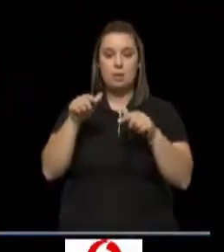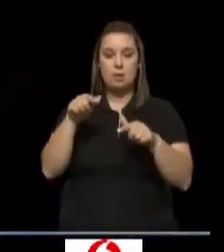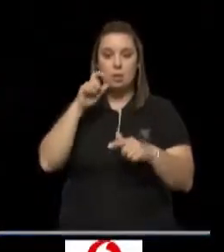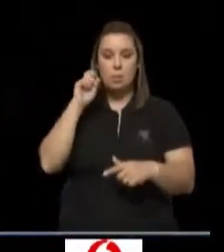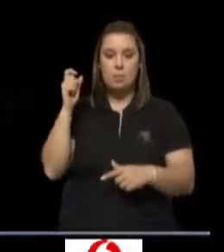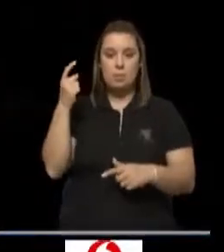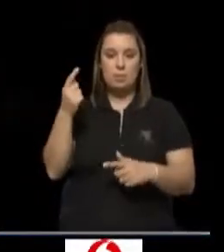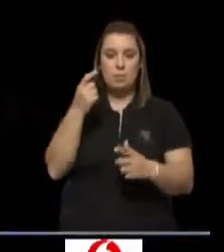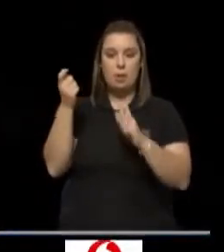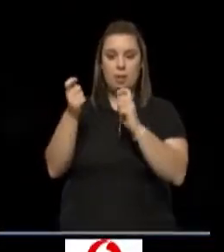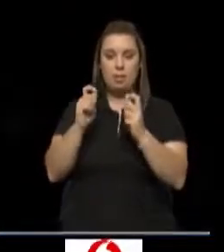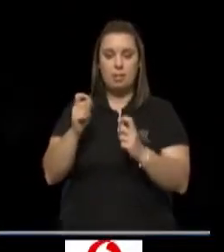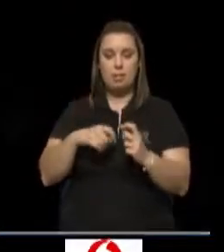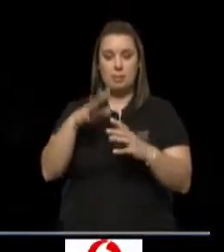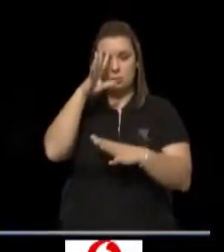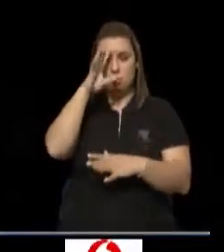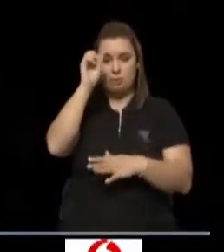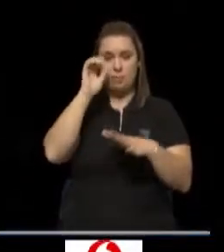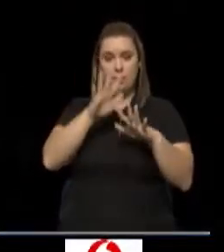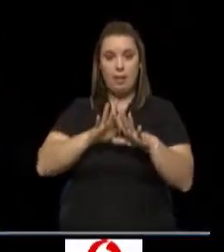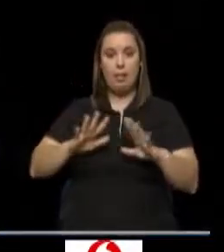to be able to talk about this